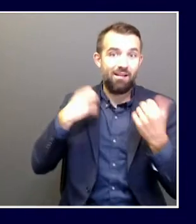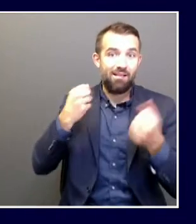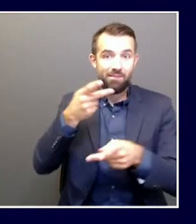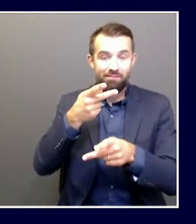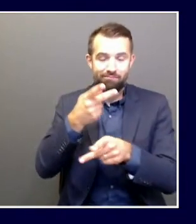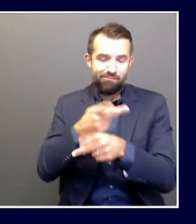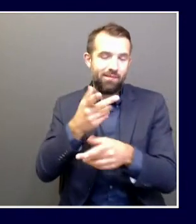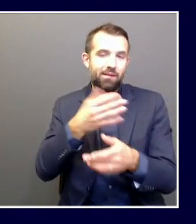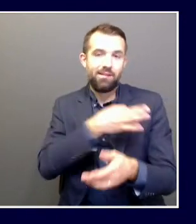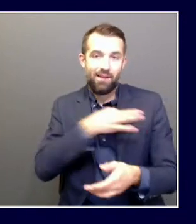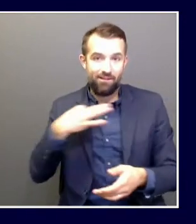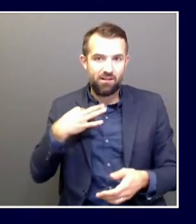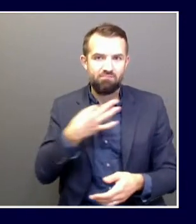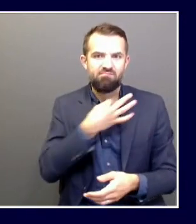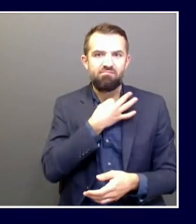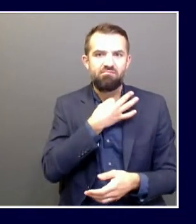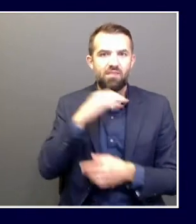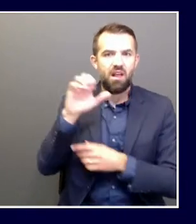have?